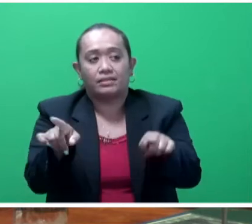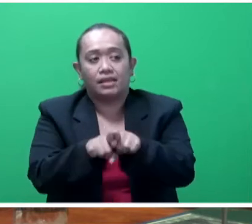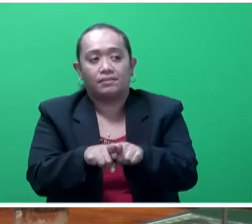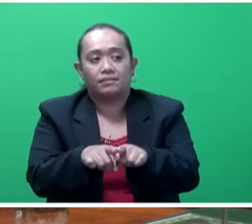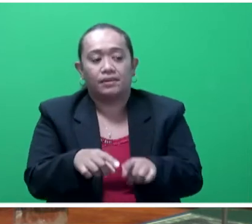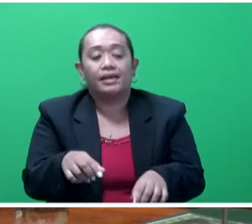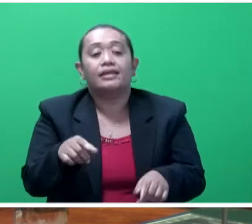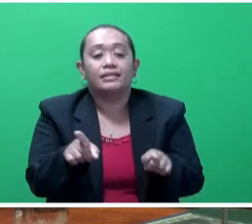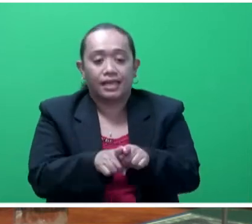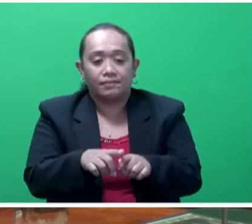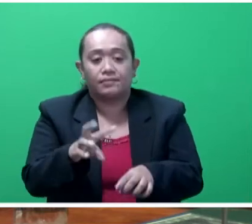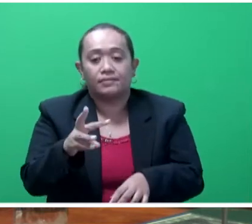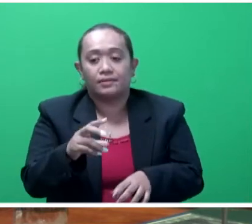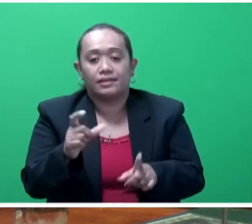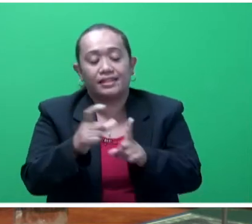fire stations.